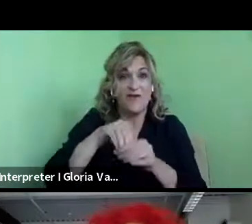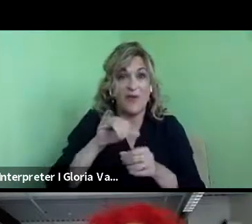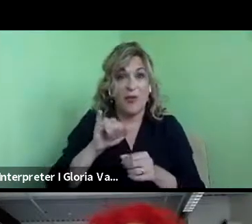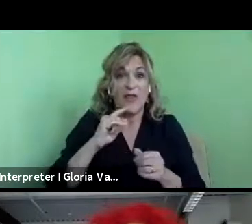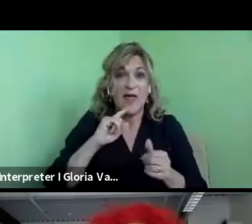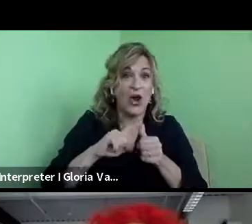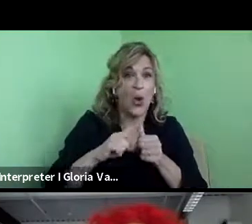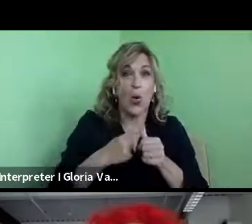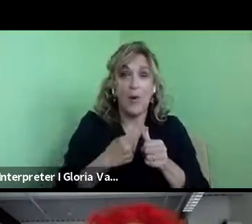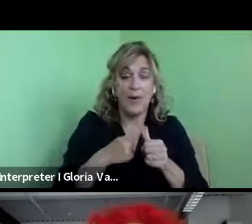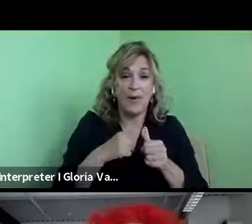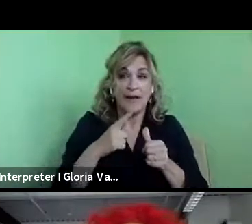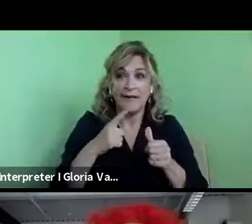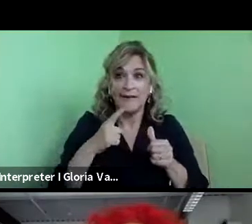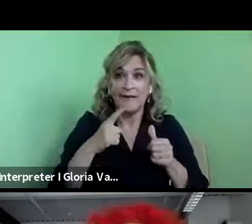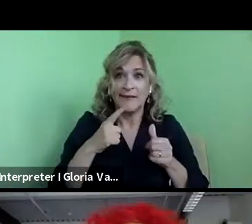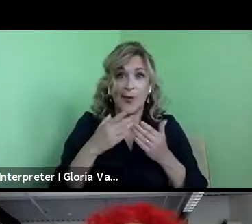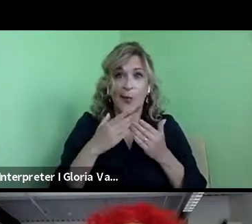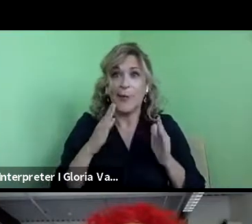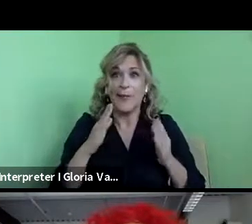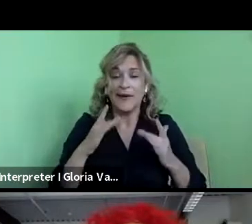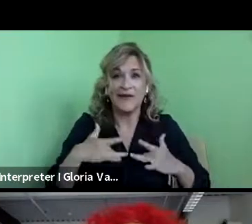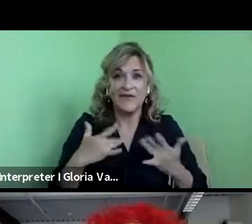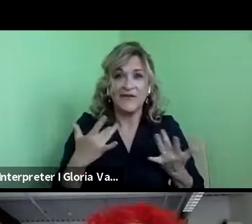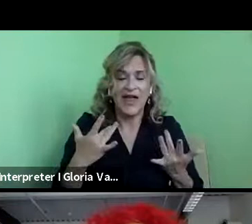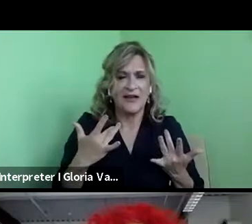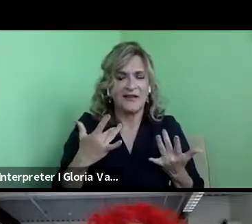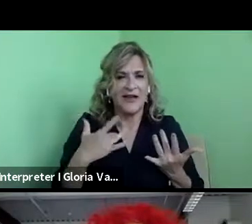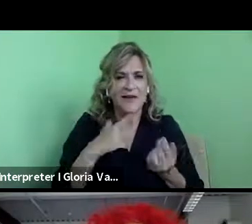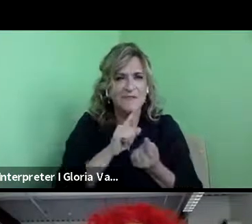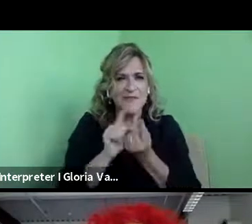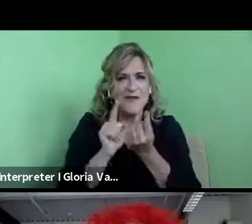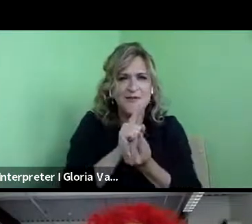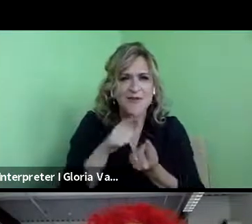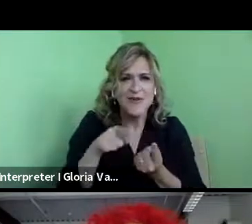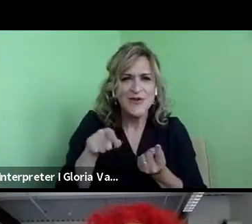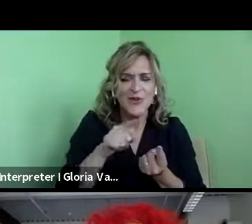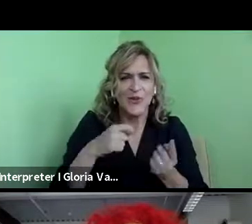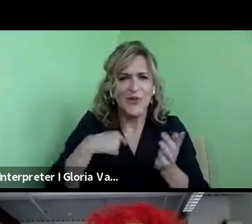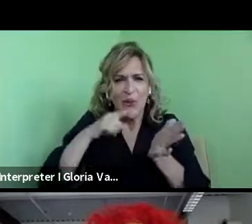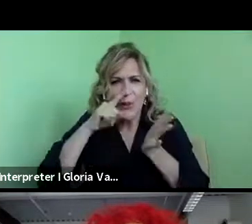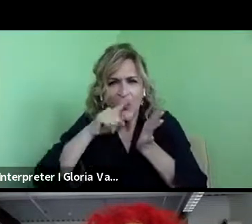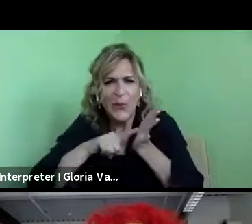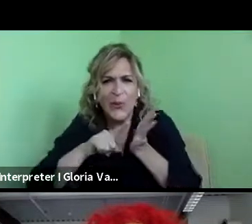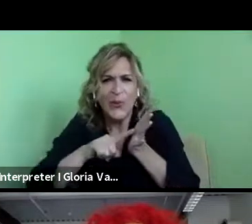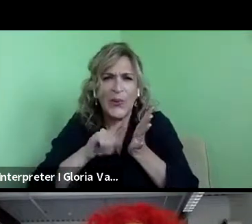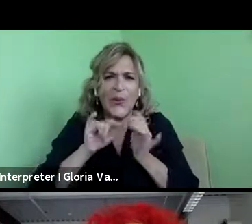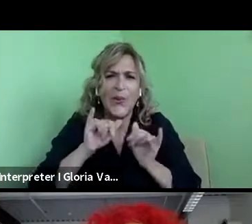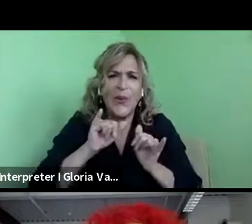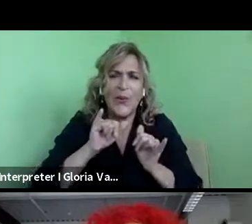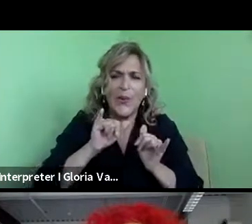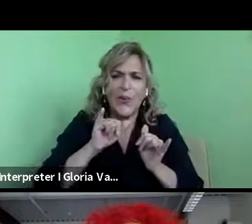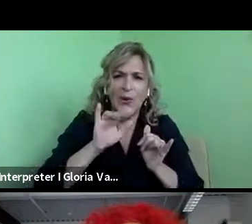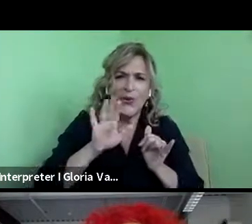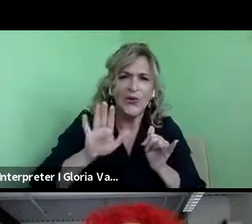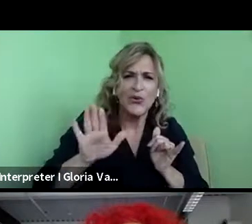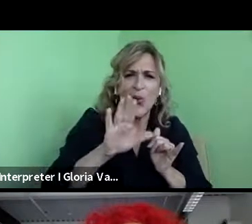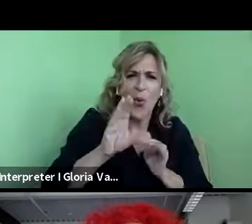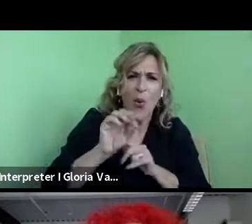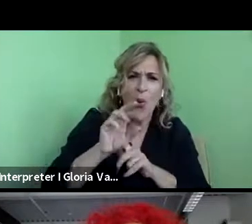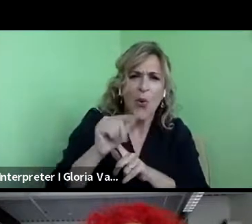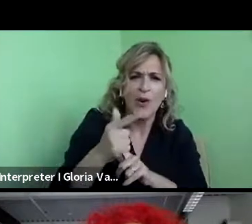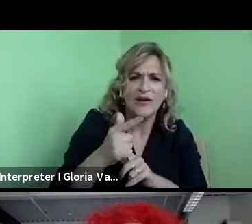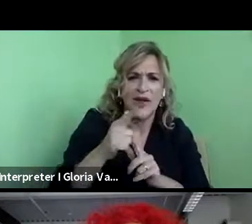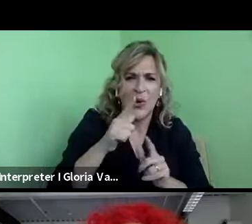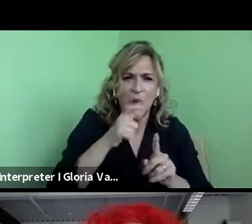incredible. Having the pre-talk for this and getting a little more of you guys and researching your organizations, like, I'm just really blown away. And so now